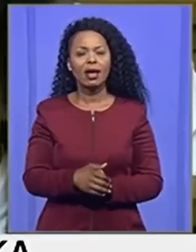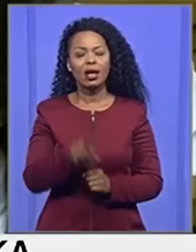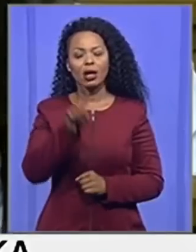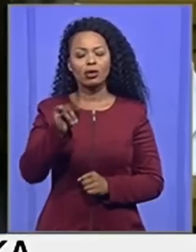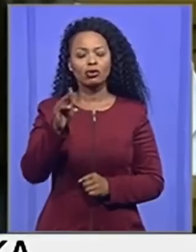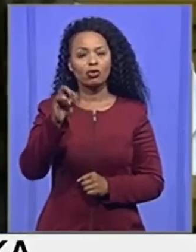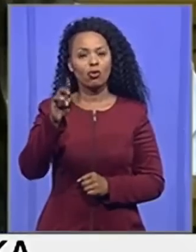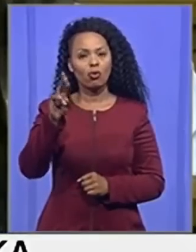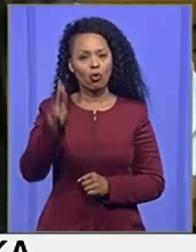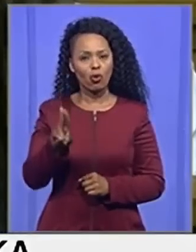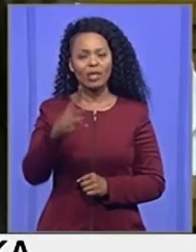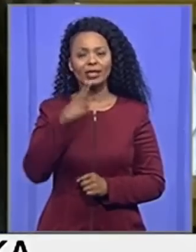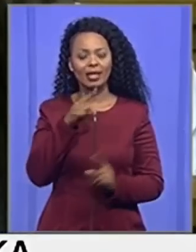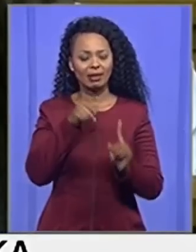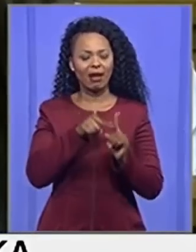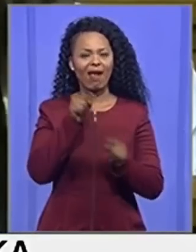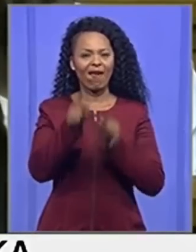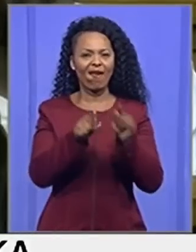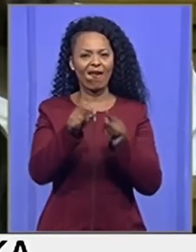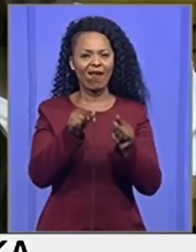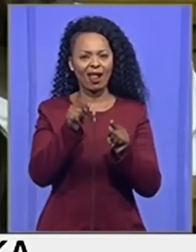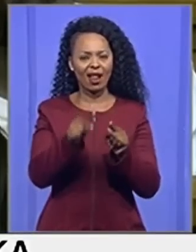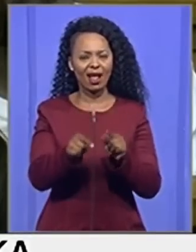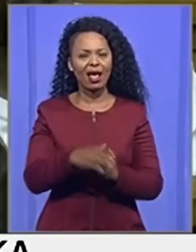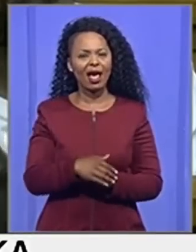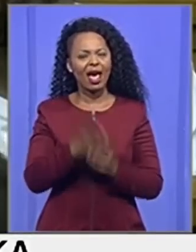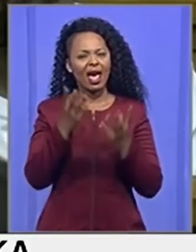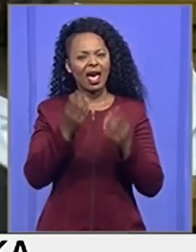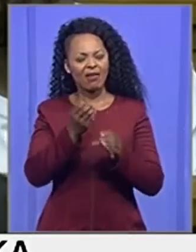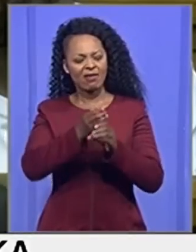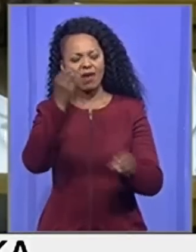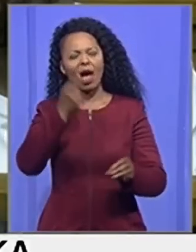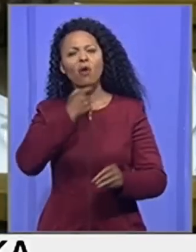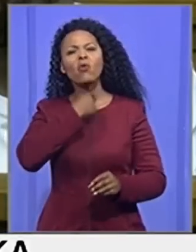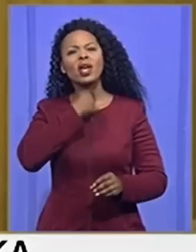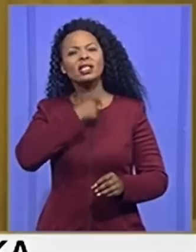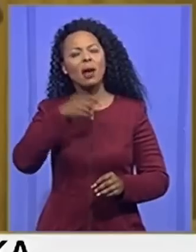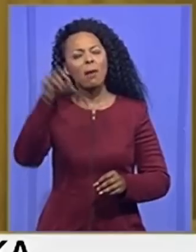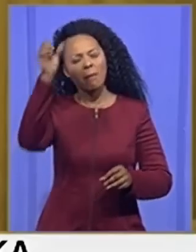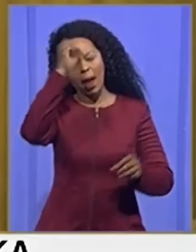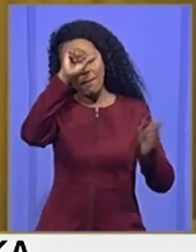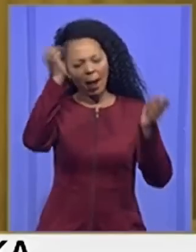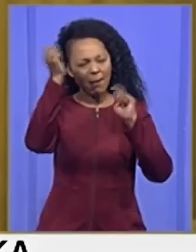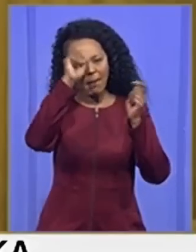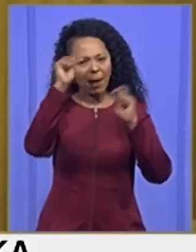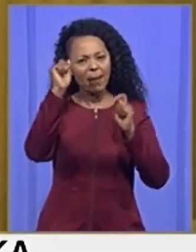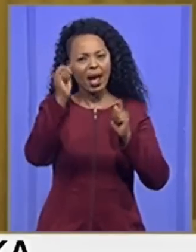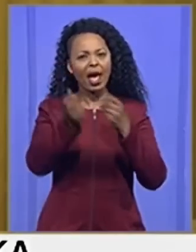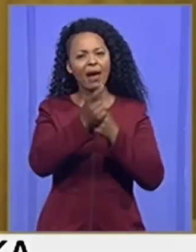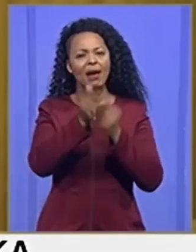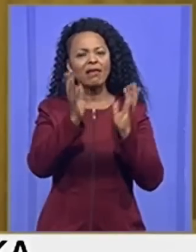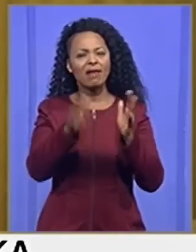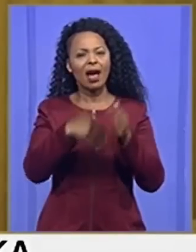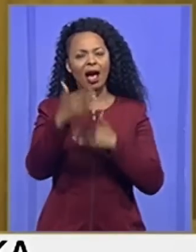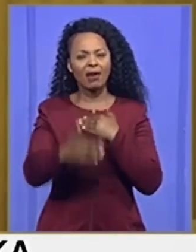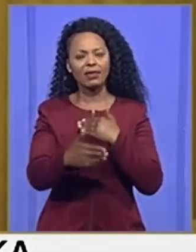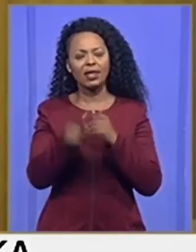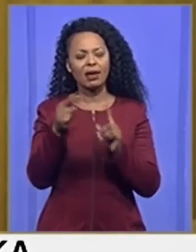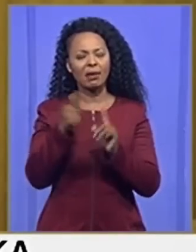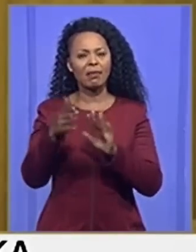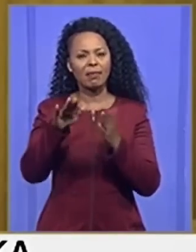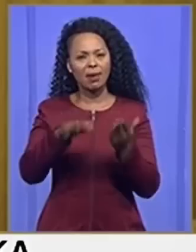gore molatofatšwa o kitikile ka potlelo la whisky ka morago ga polao ya Meiwa. Bohlatse bjo le bjona